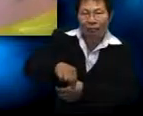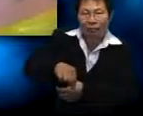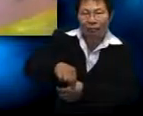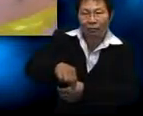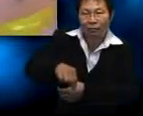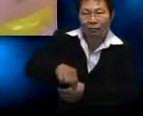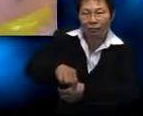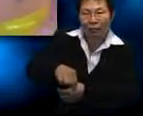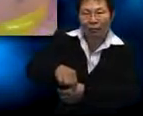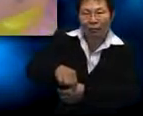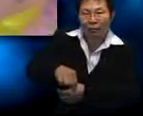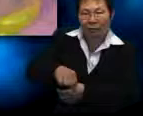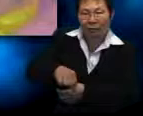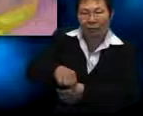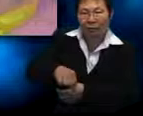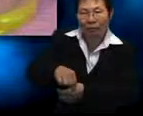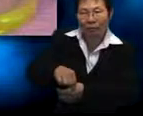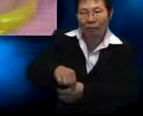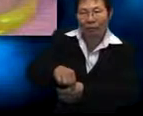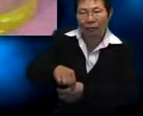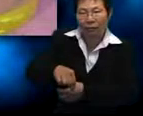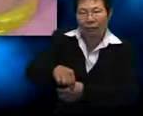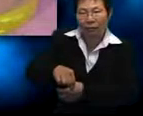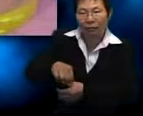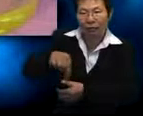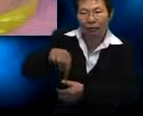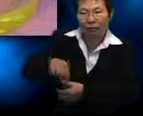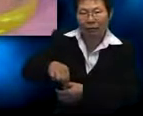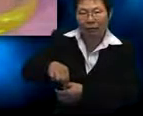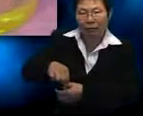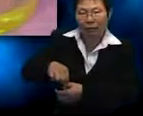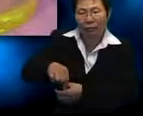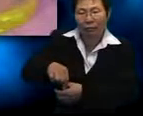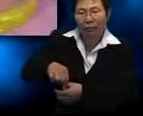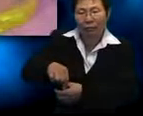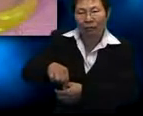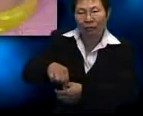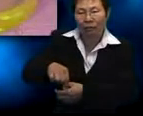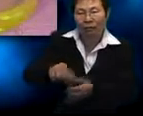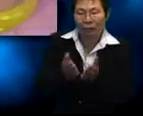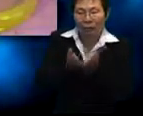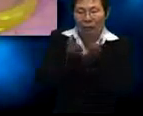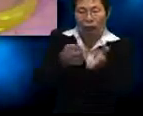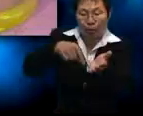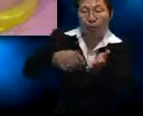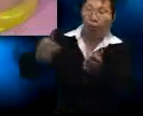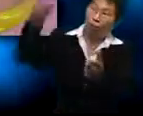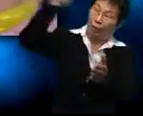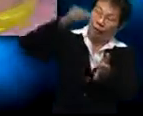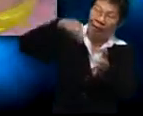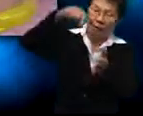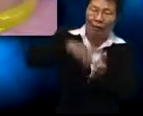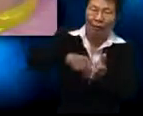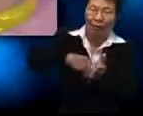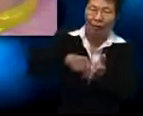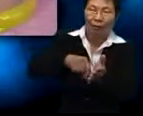The group just glide forward. Because at the back of the boat, you